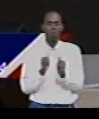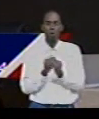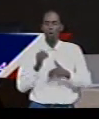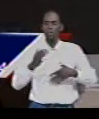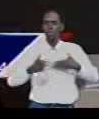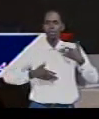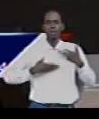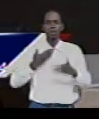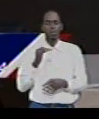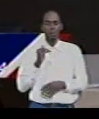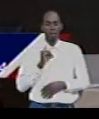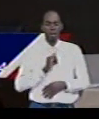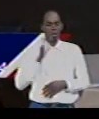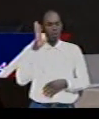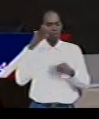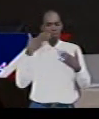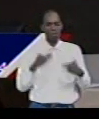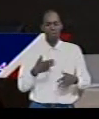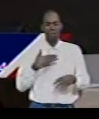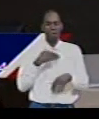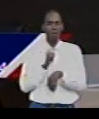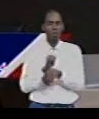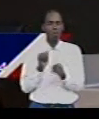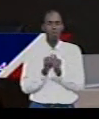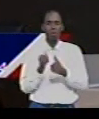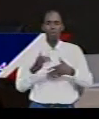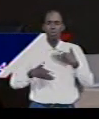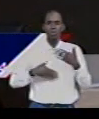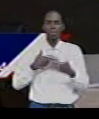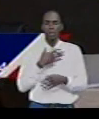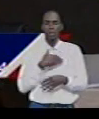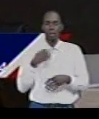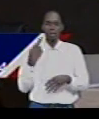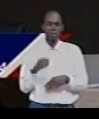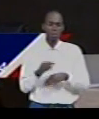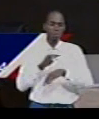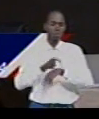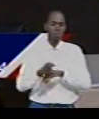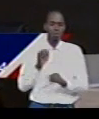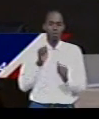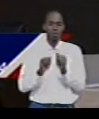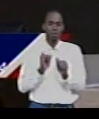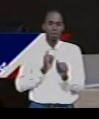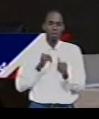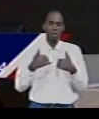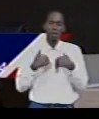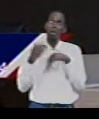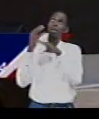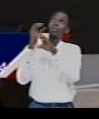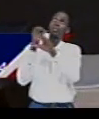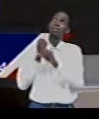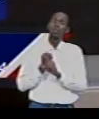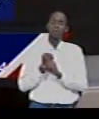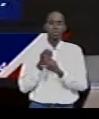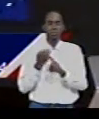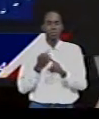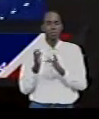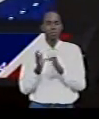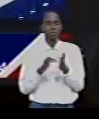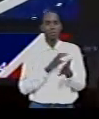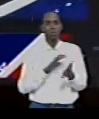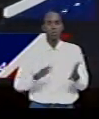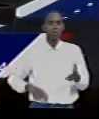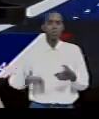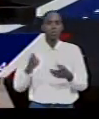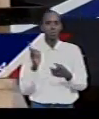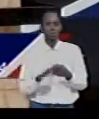I might finish my course with joy. And the ministry which I've received of the Lord Jesus to